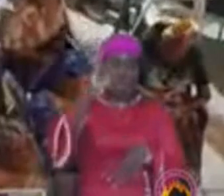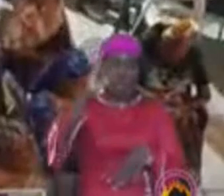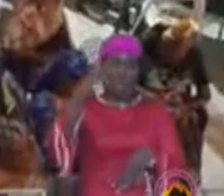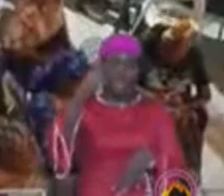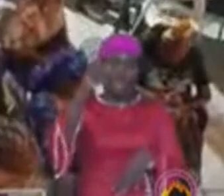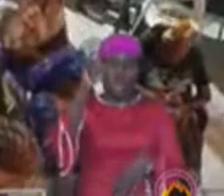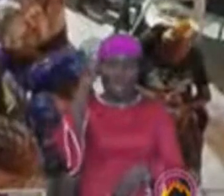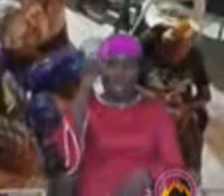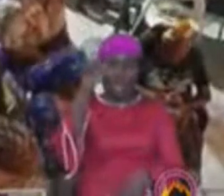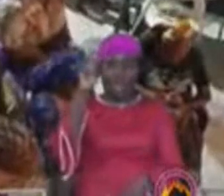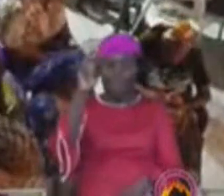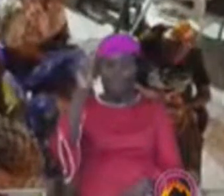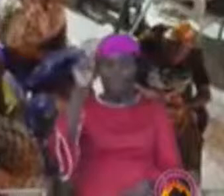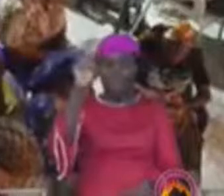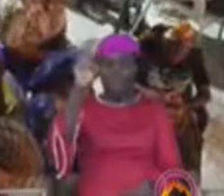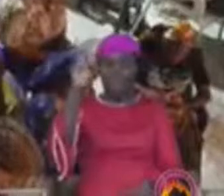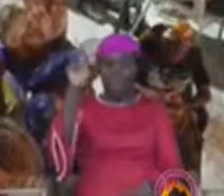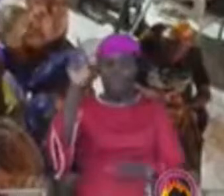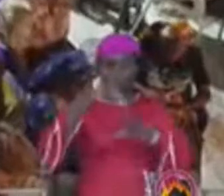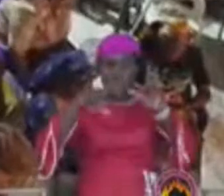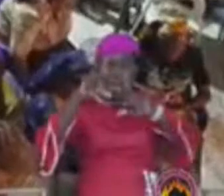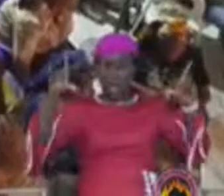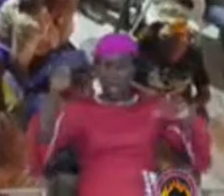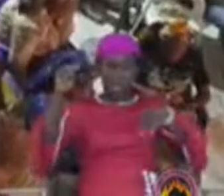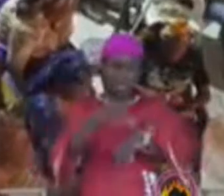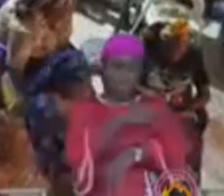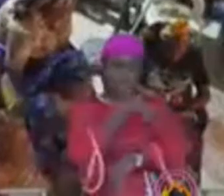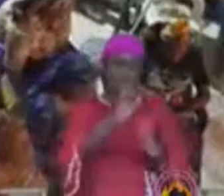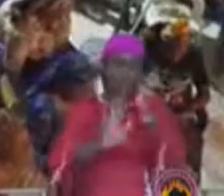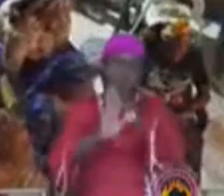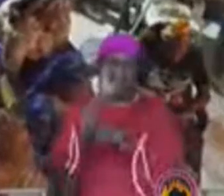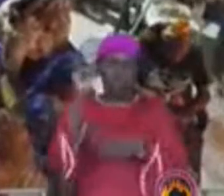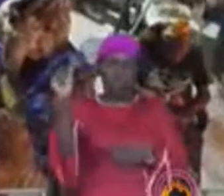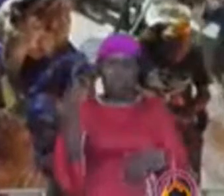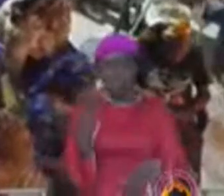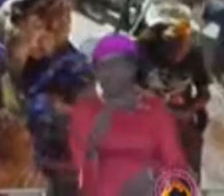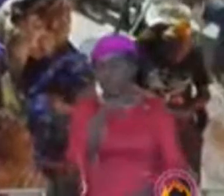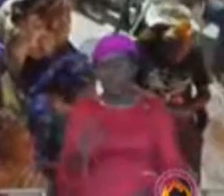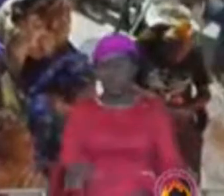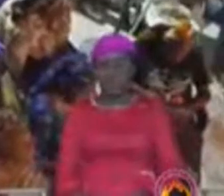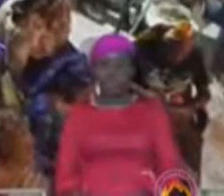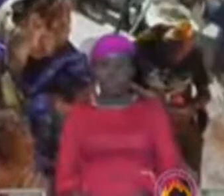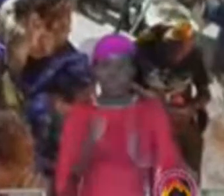very loud? Say, messenger of death,